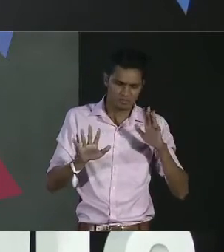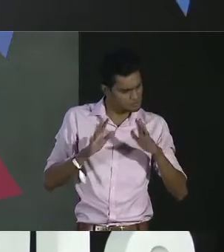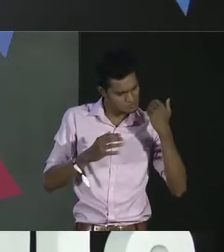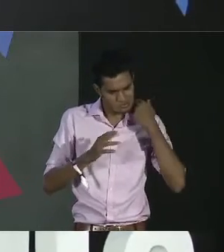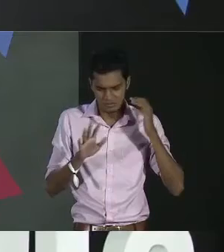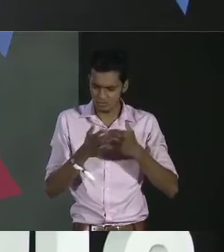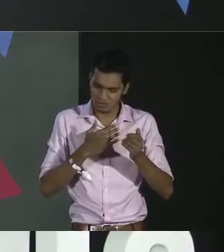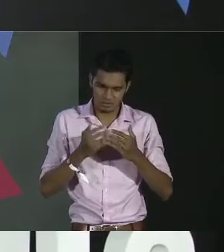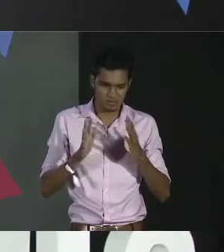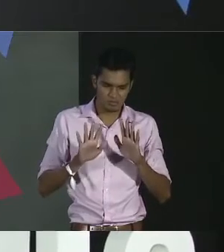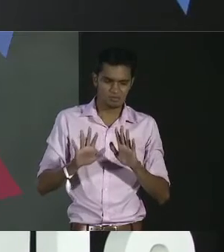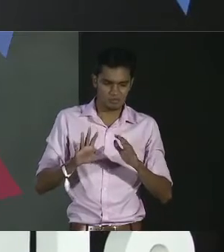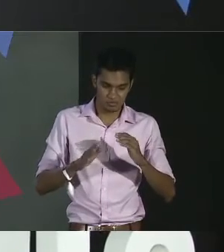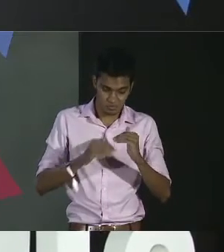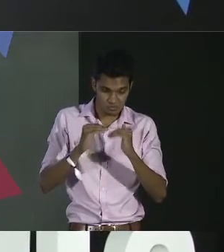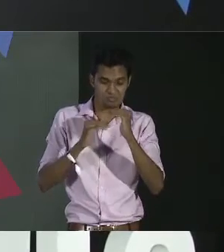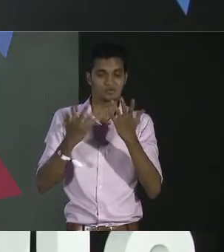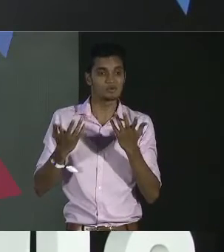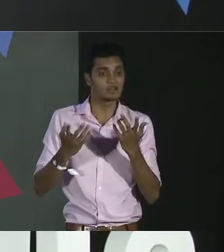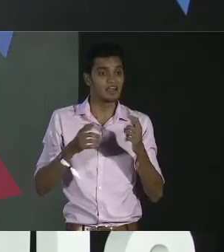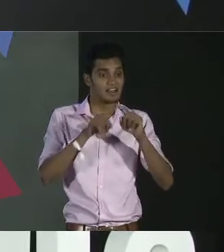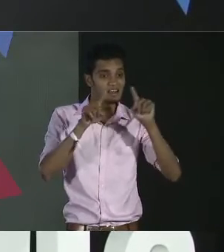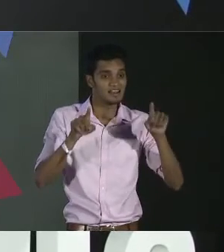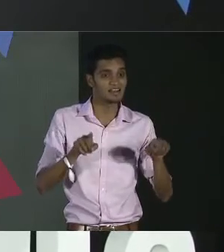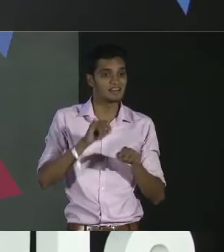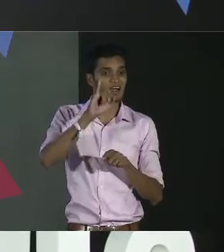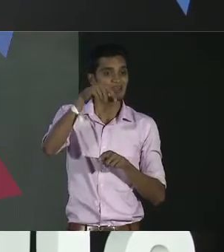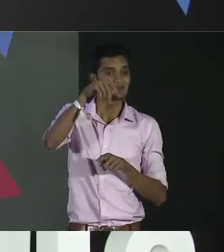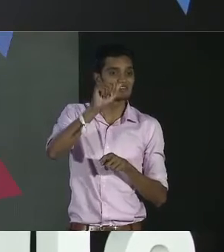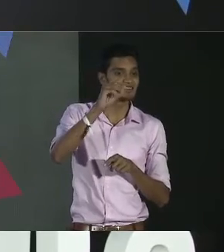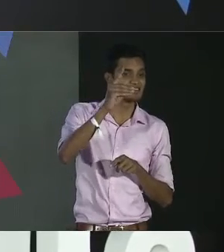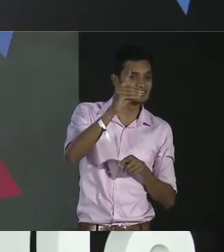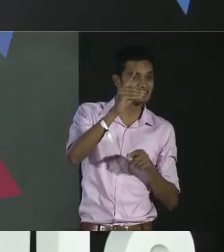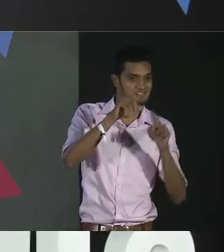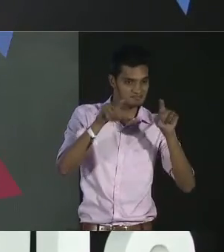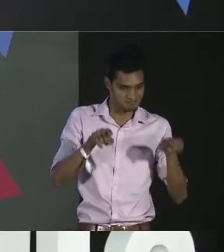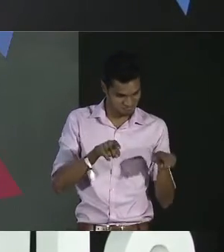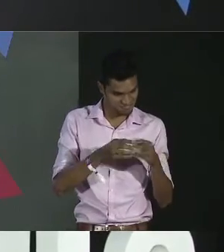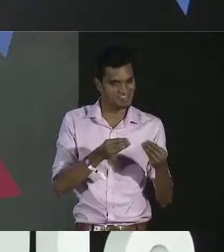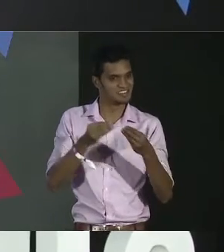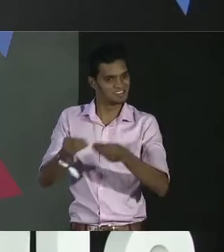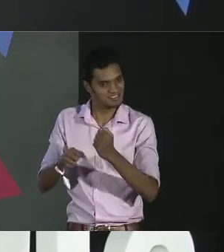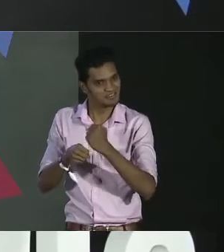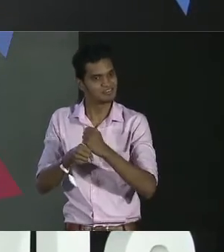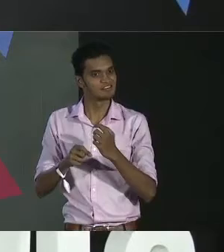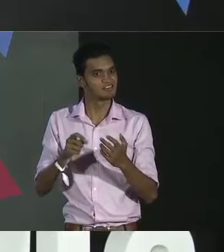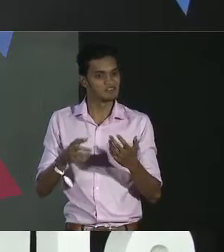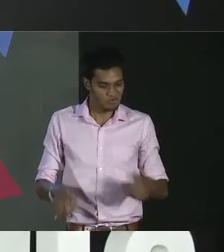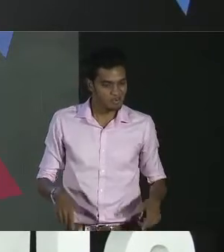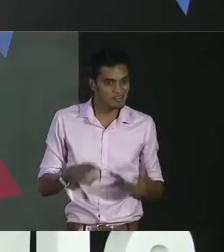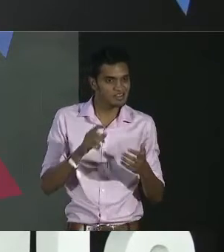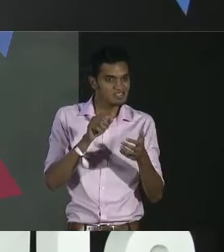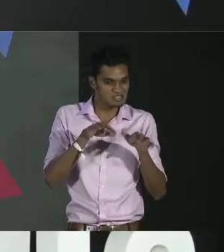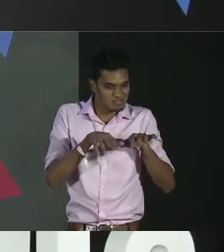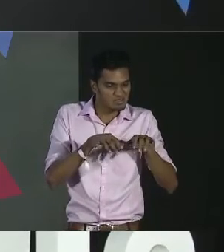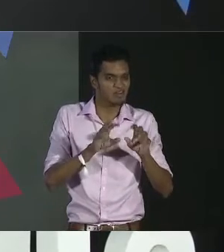got together and got me an iPad so I could use that to communicate with people, because I had hypersensitivity in my fingers and I couldn't use a regular